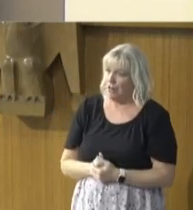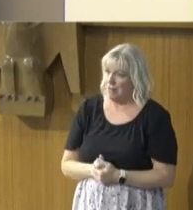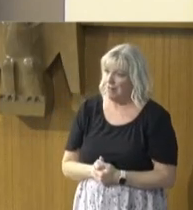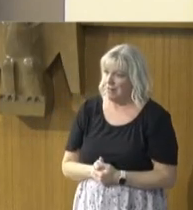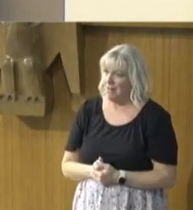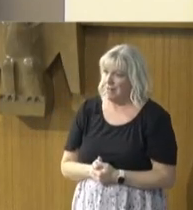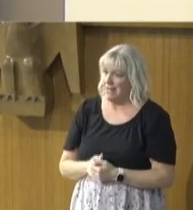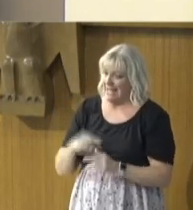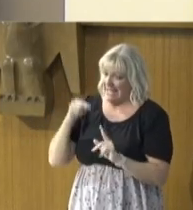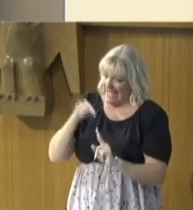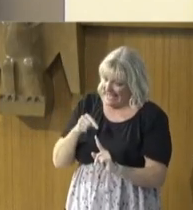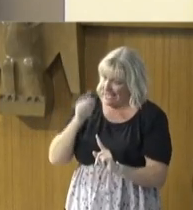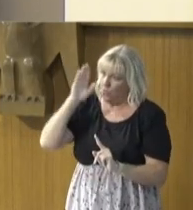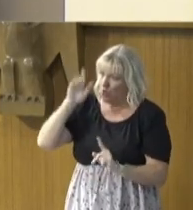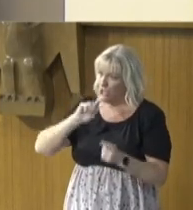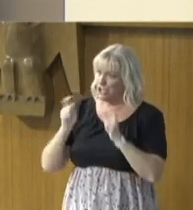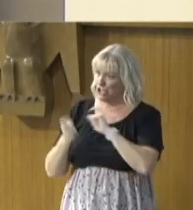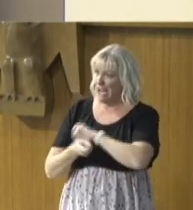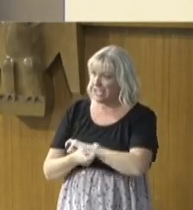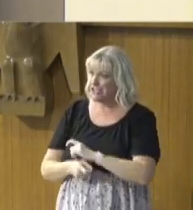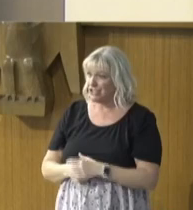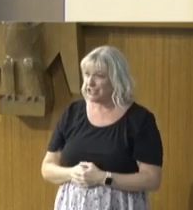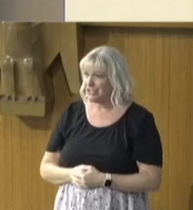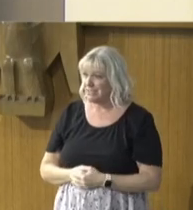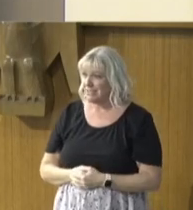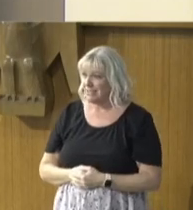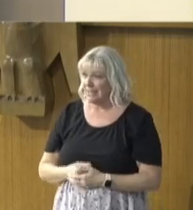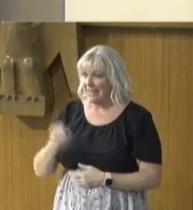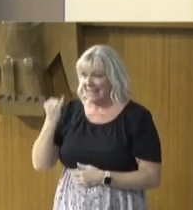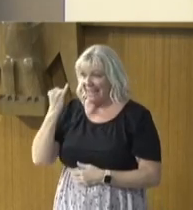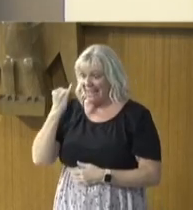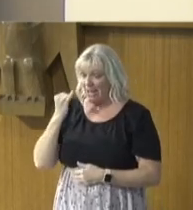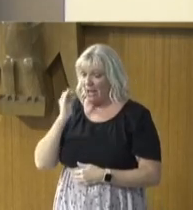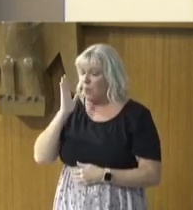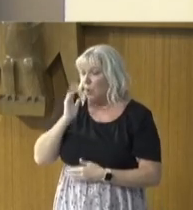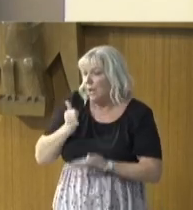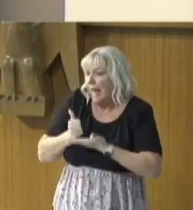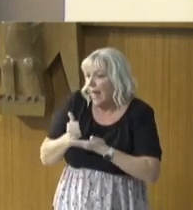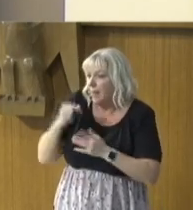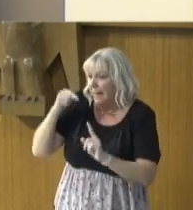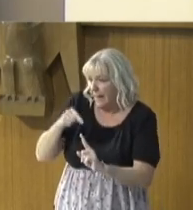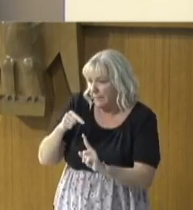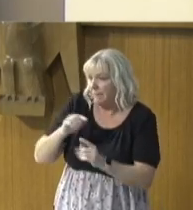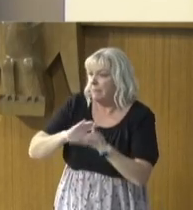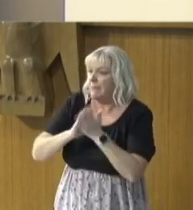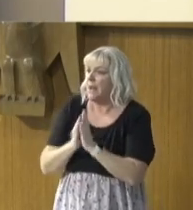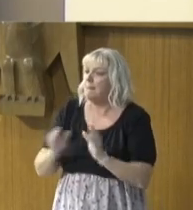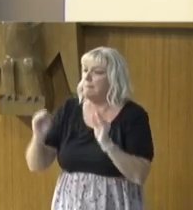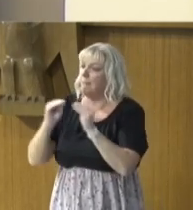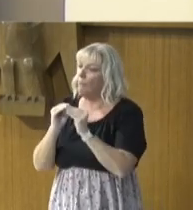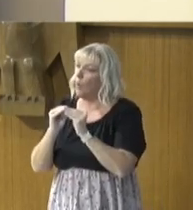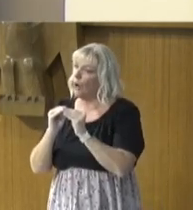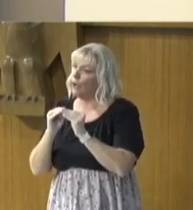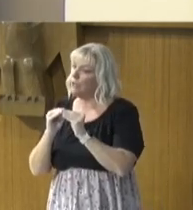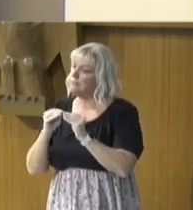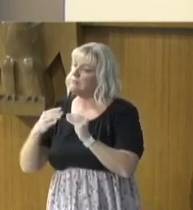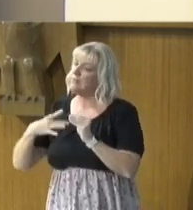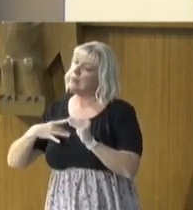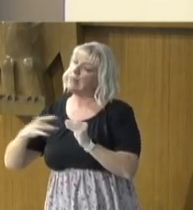change him. It would, if you will, help him become more of a people person.